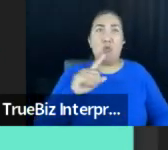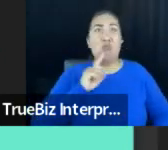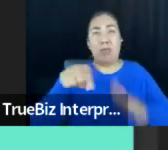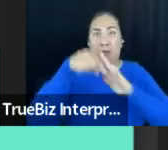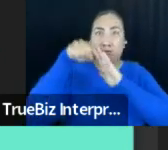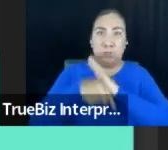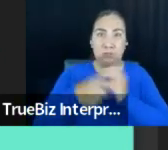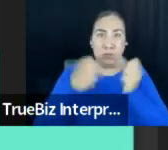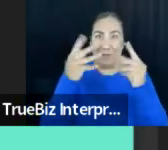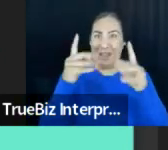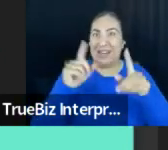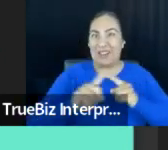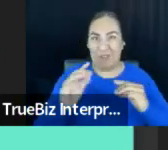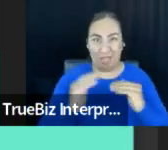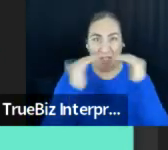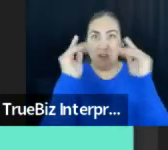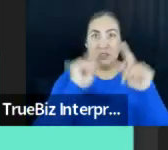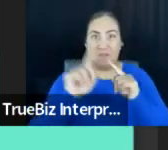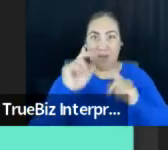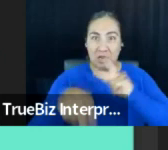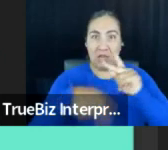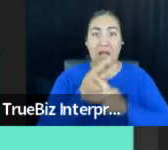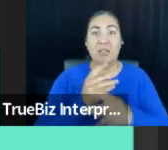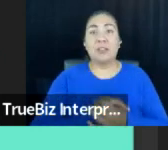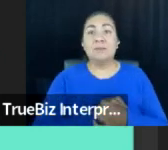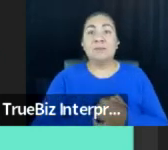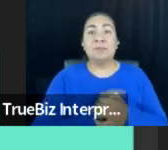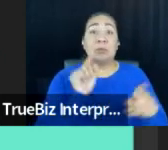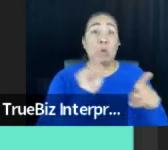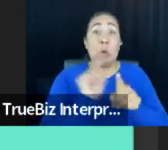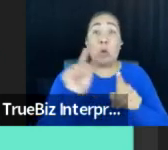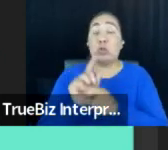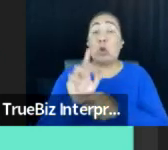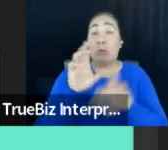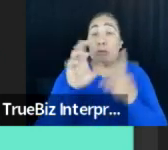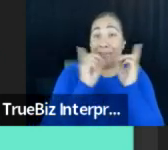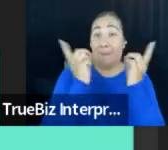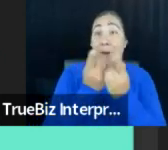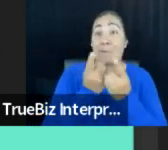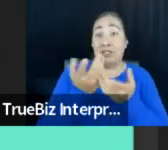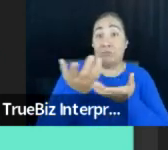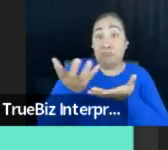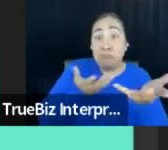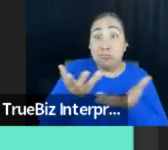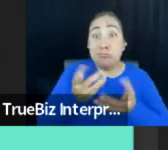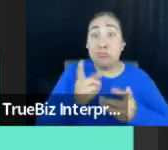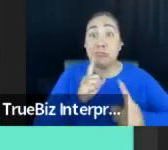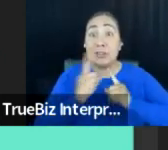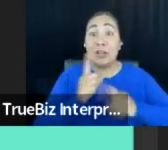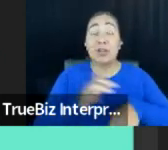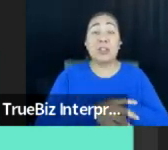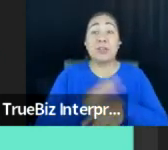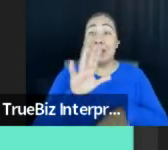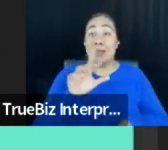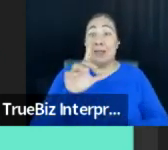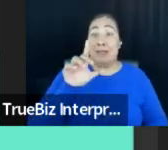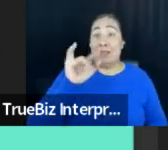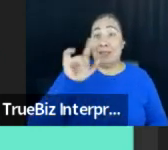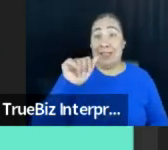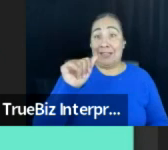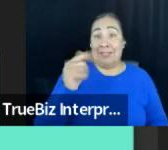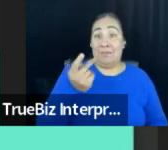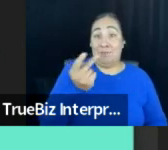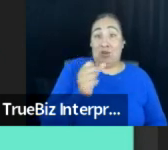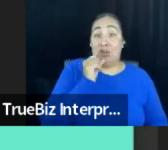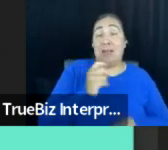Cross-department discussions, we're really leaning on our colleagues as well, particularly, you know, company managers. Liza and I, we are not caregivers in our personal lives. And